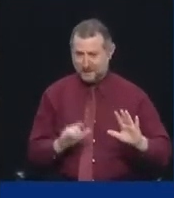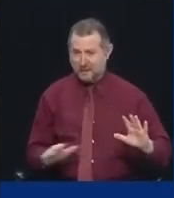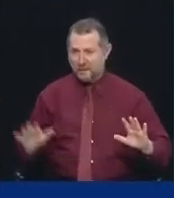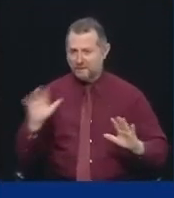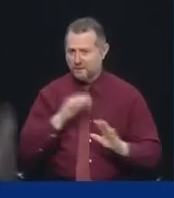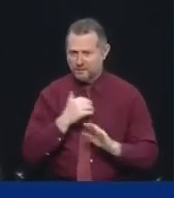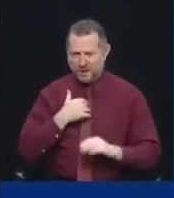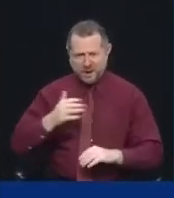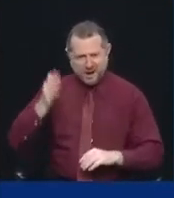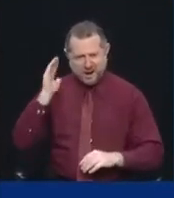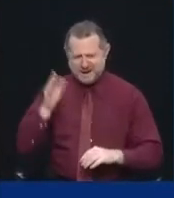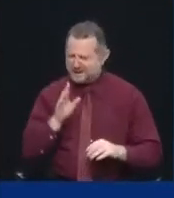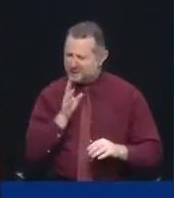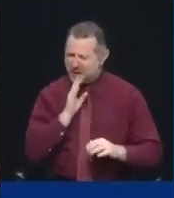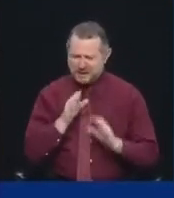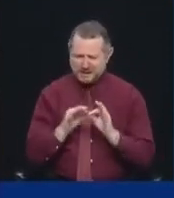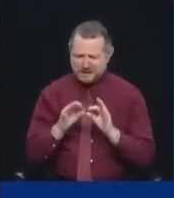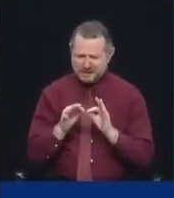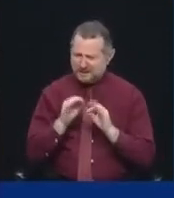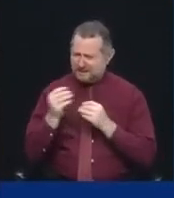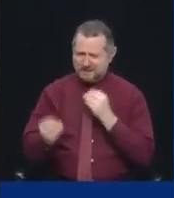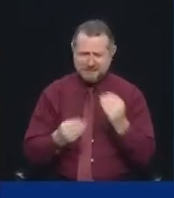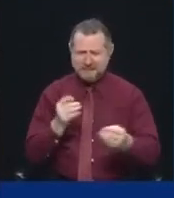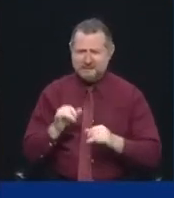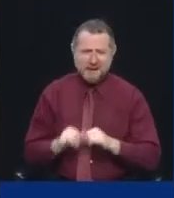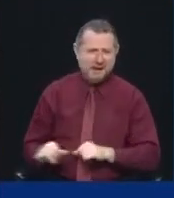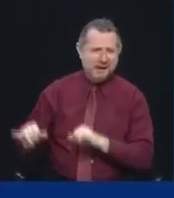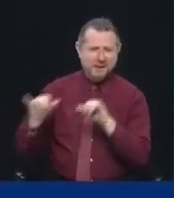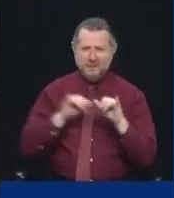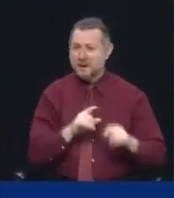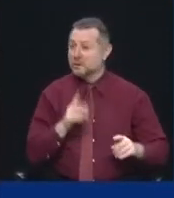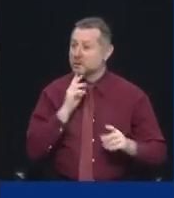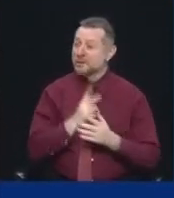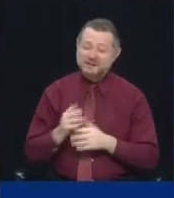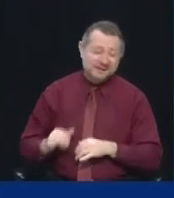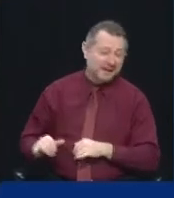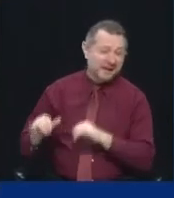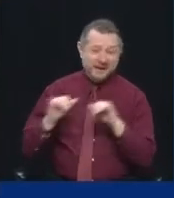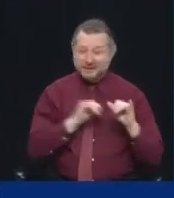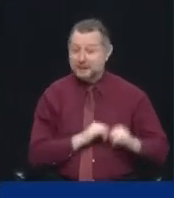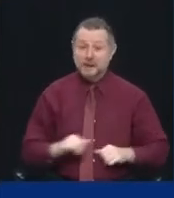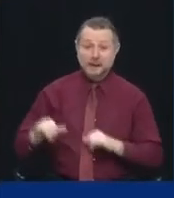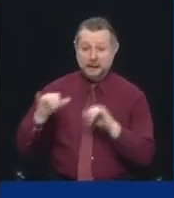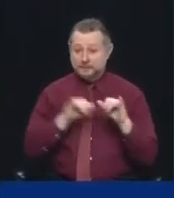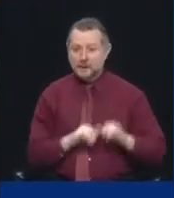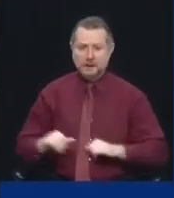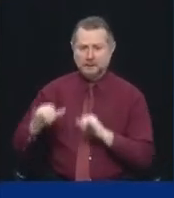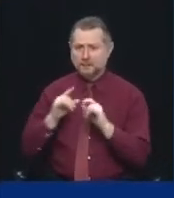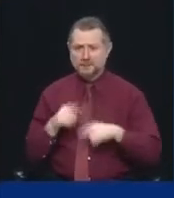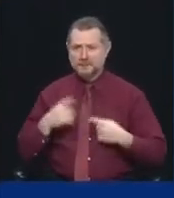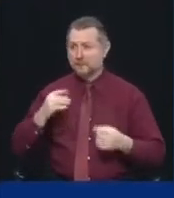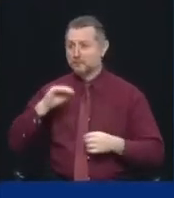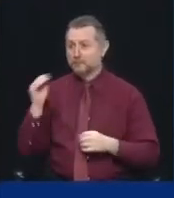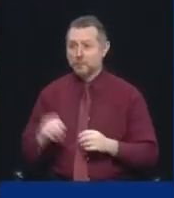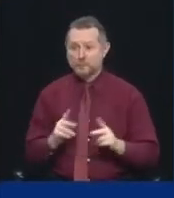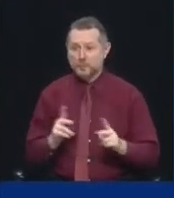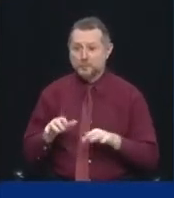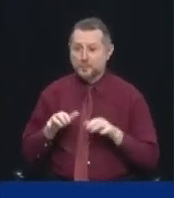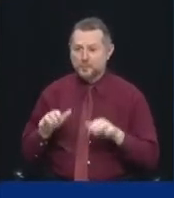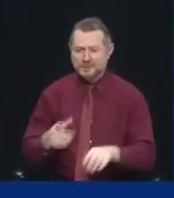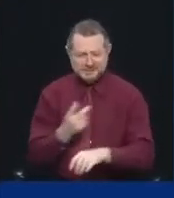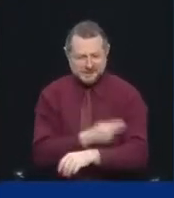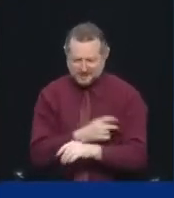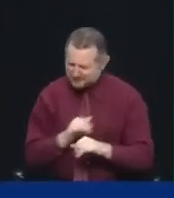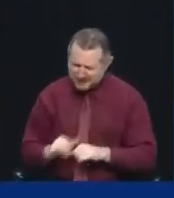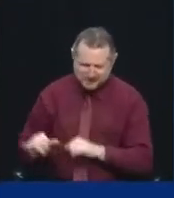same resources, everybody gets the same proportionate share of vaccine. It